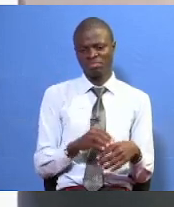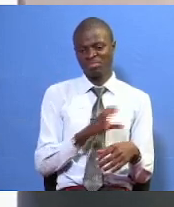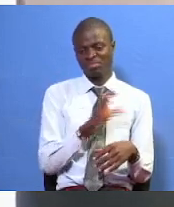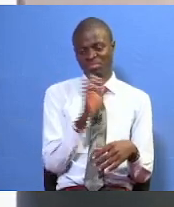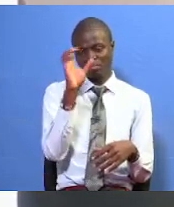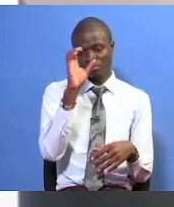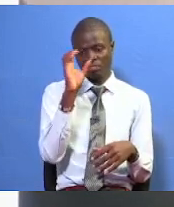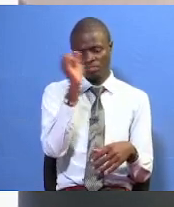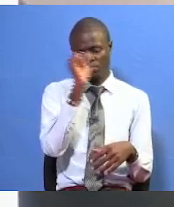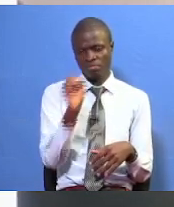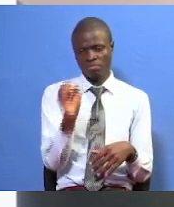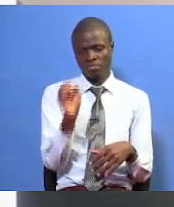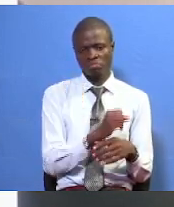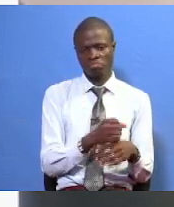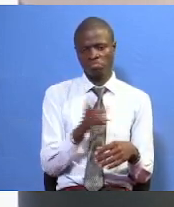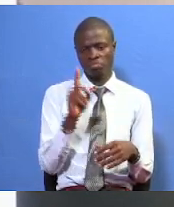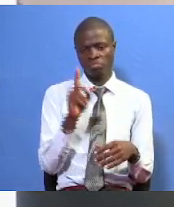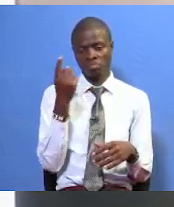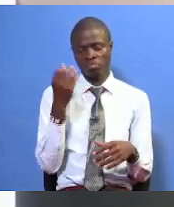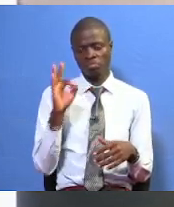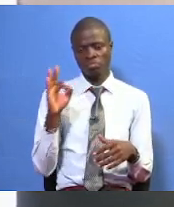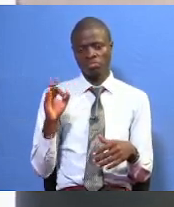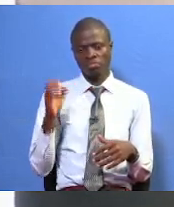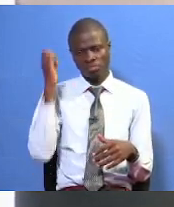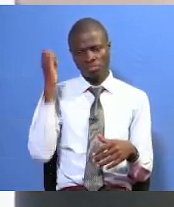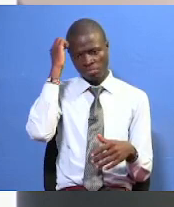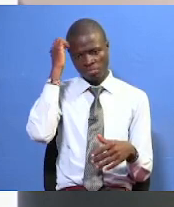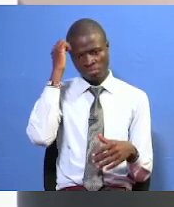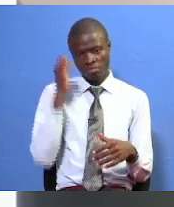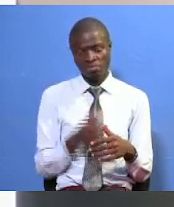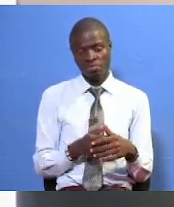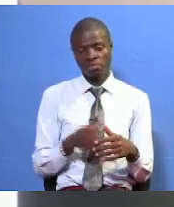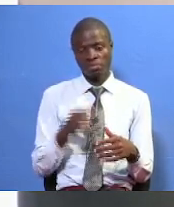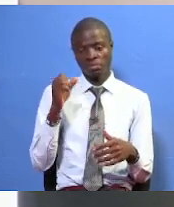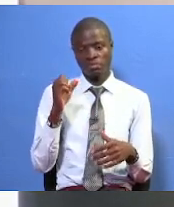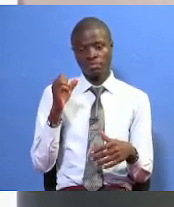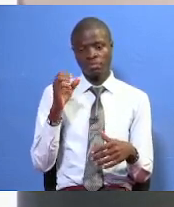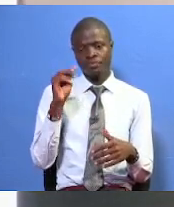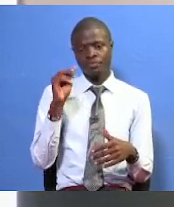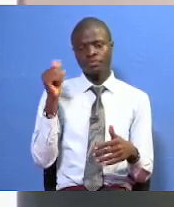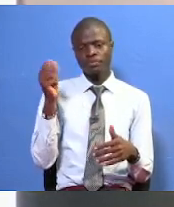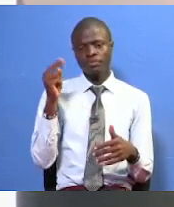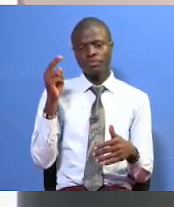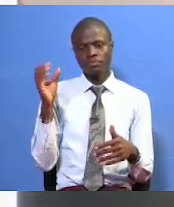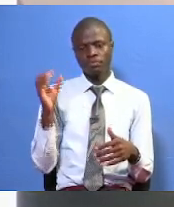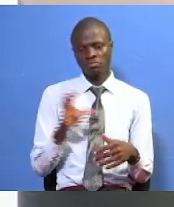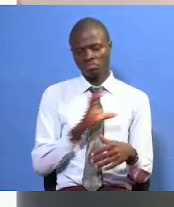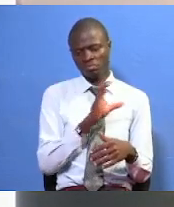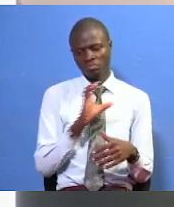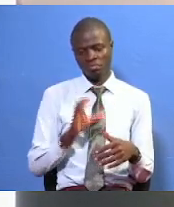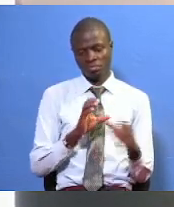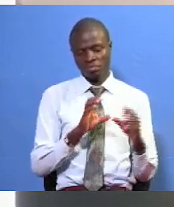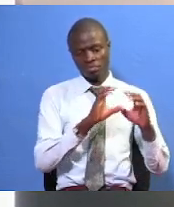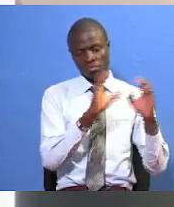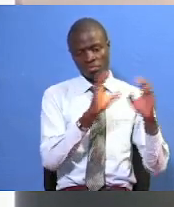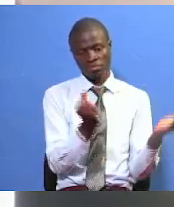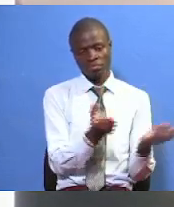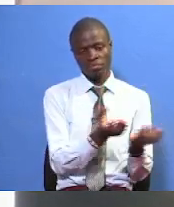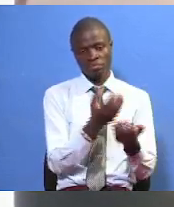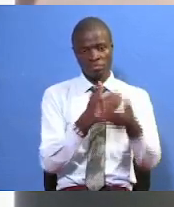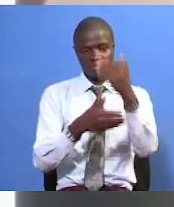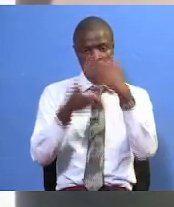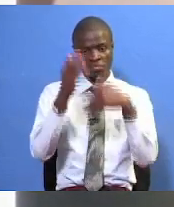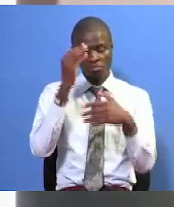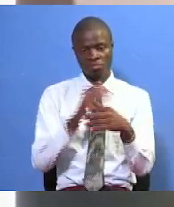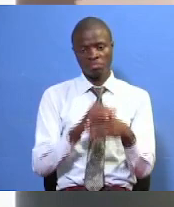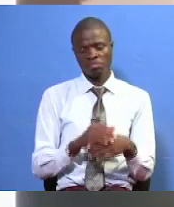Secretary, Ministry of Education, Honorable Ezekiel Machogu, Chairman of Kenyatta University Council, Professor Shem